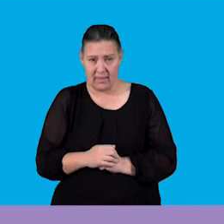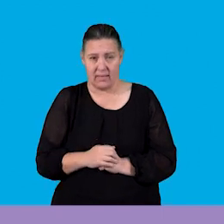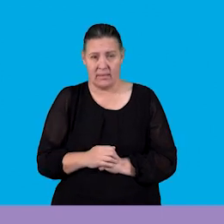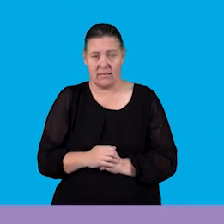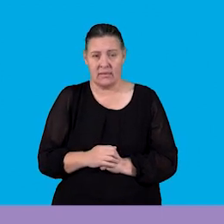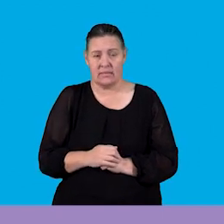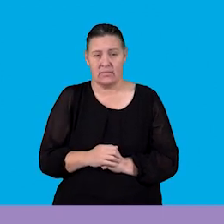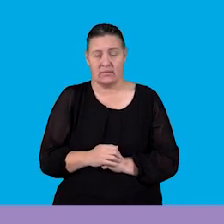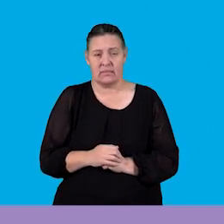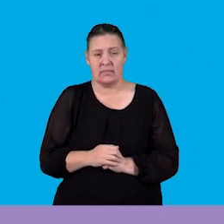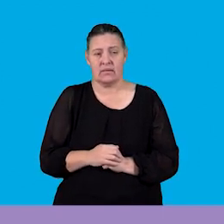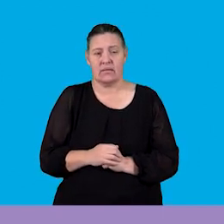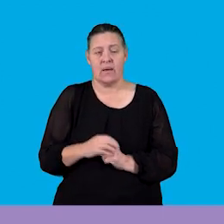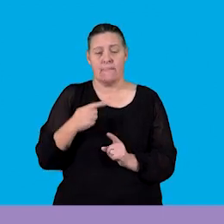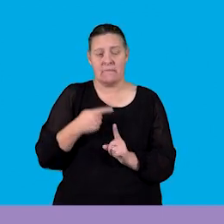6